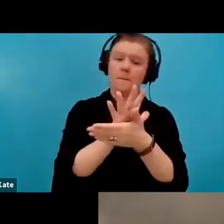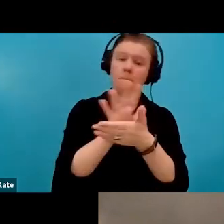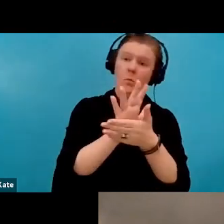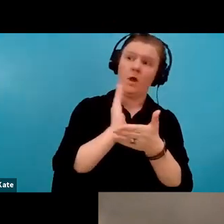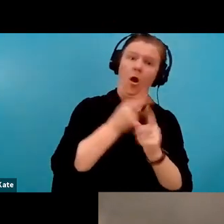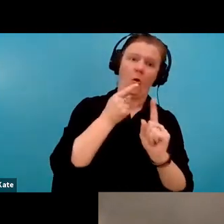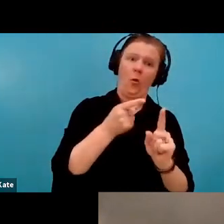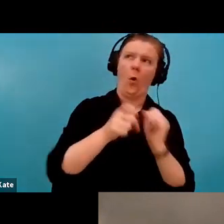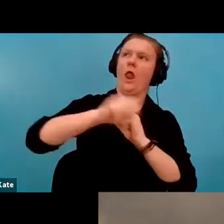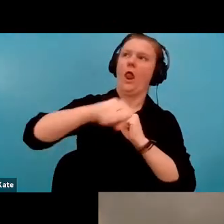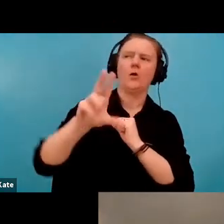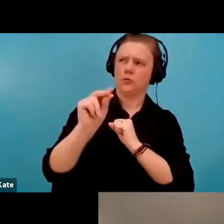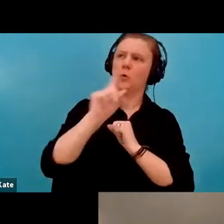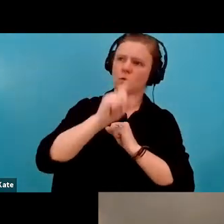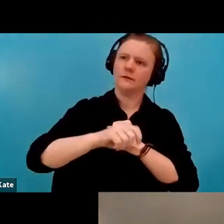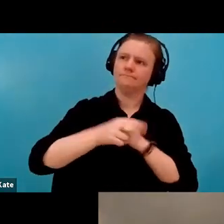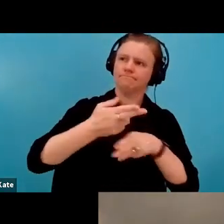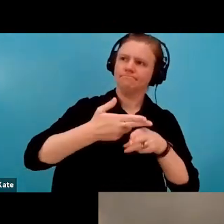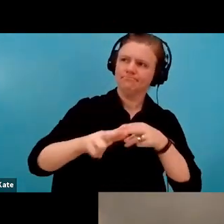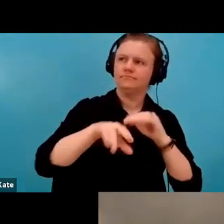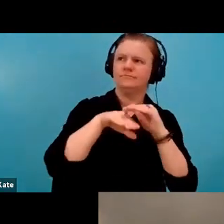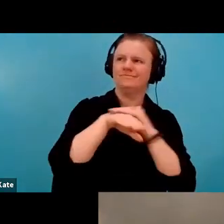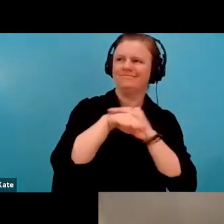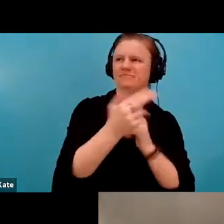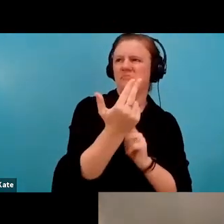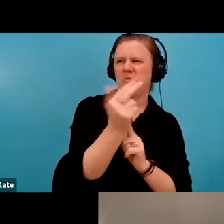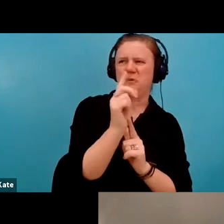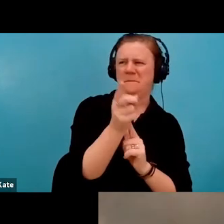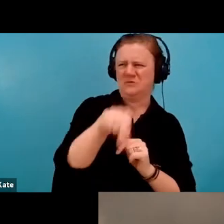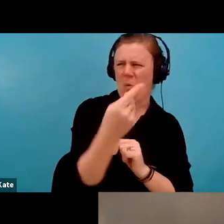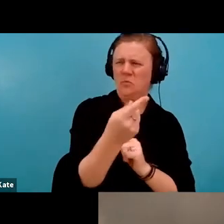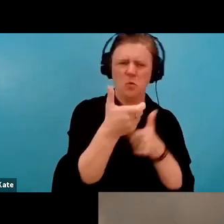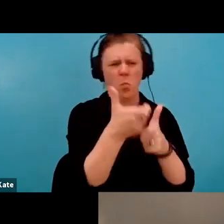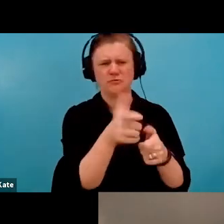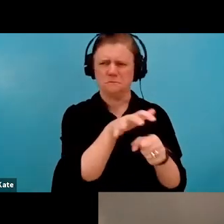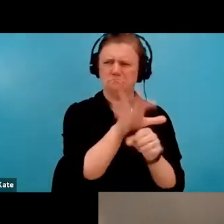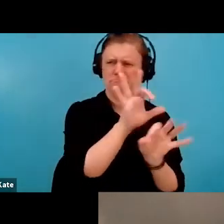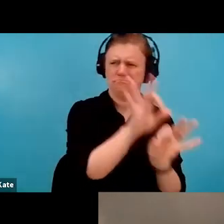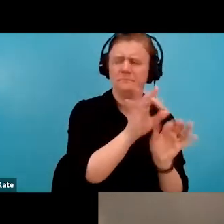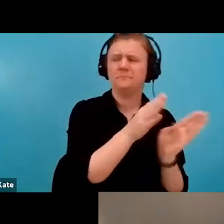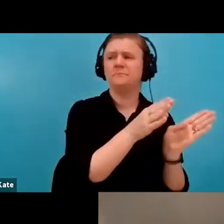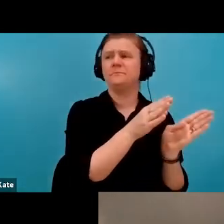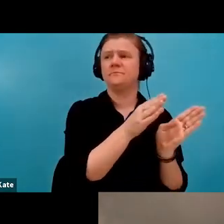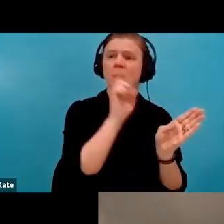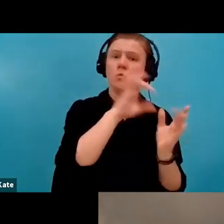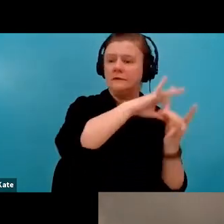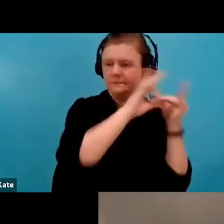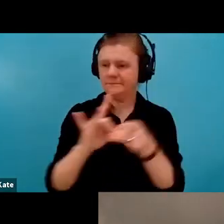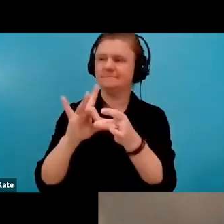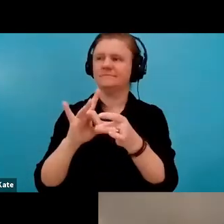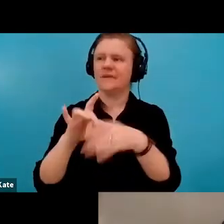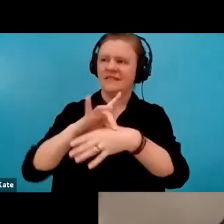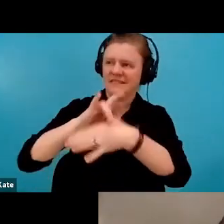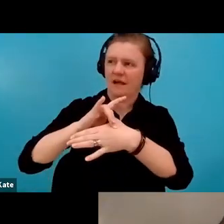raise awareness. This is a great topic for Global Accessibility Awareness Day about this topic.